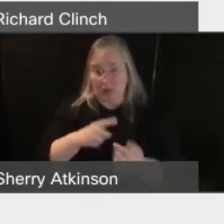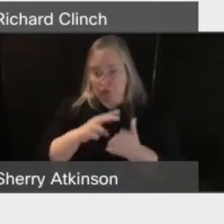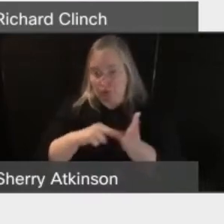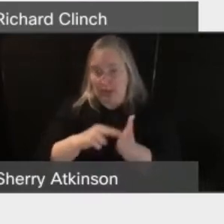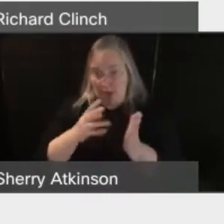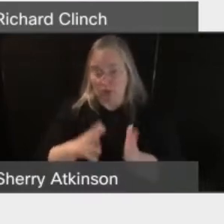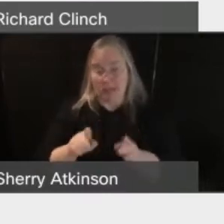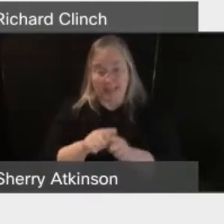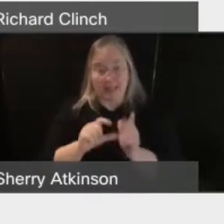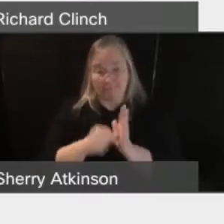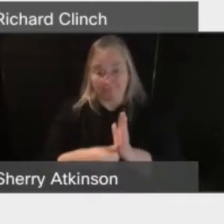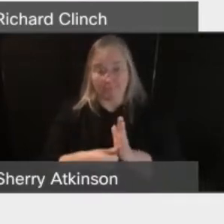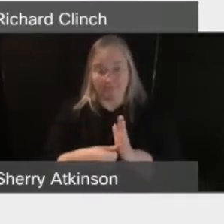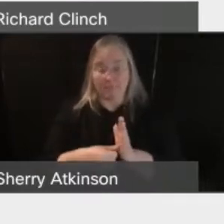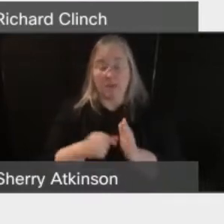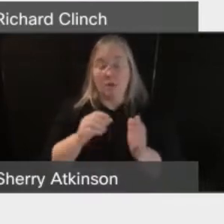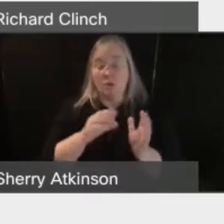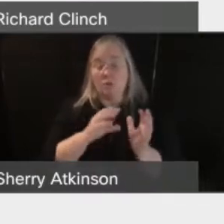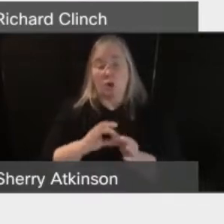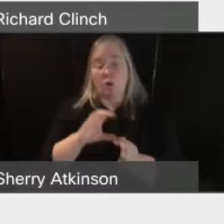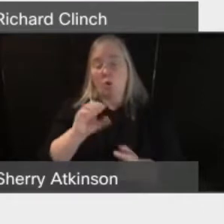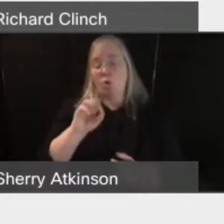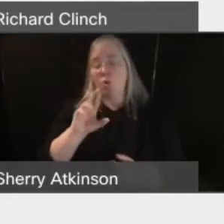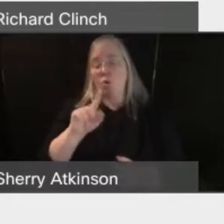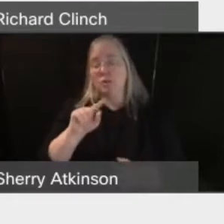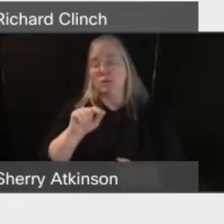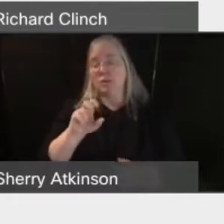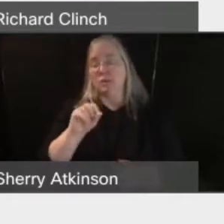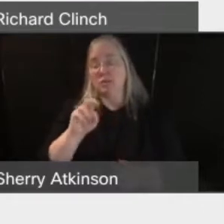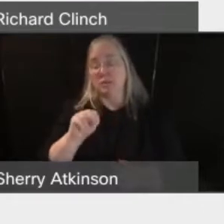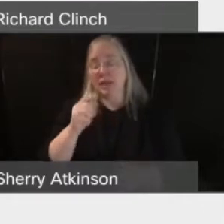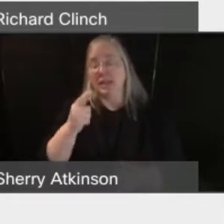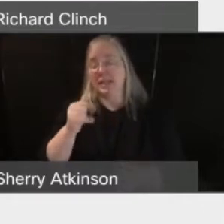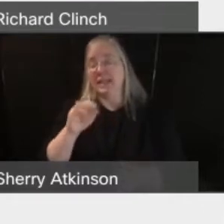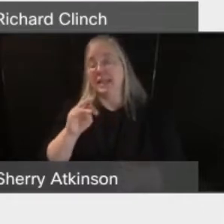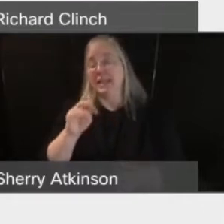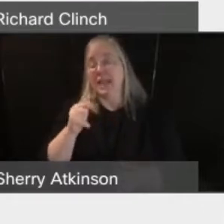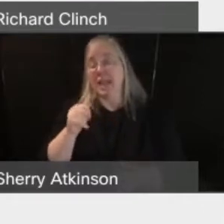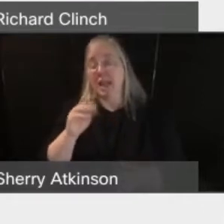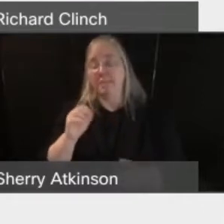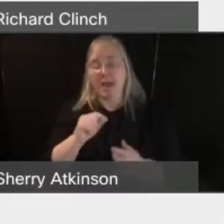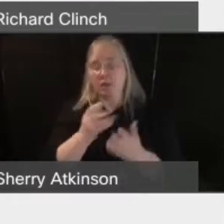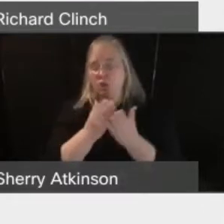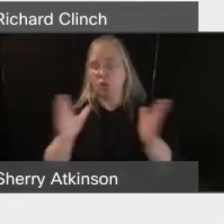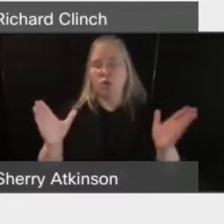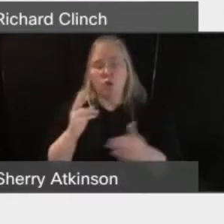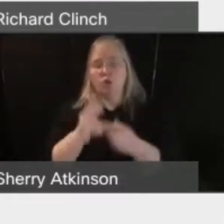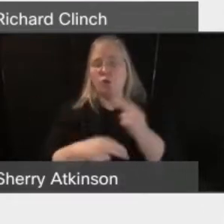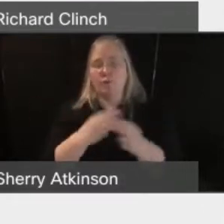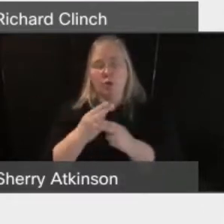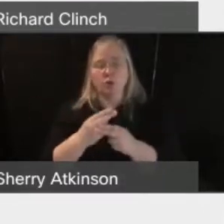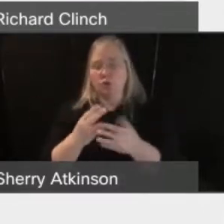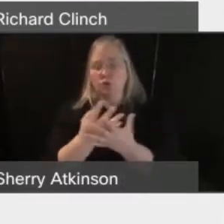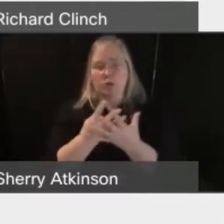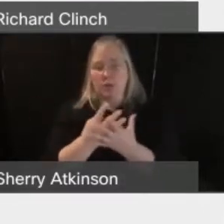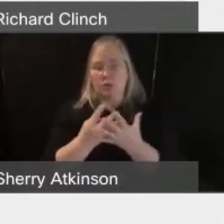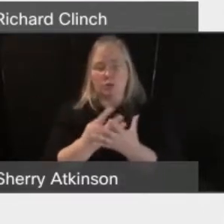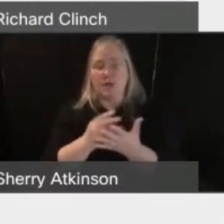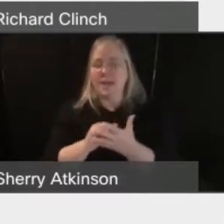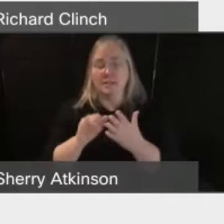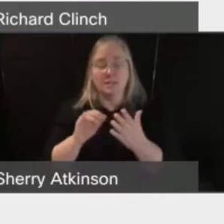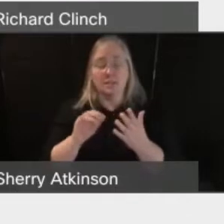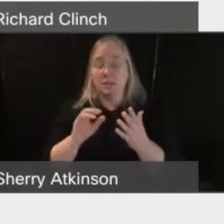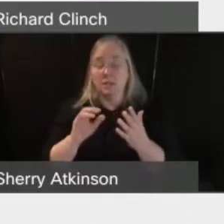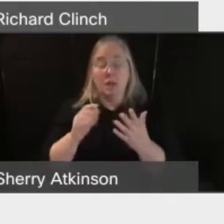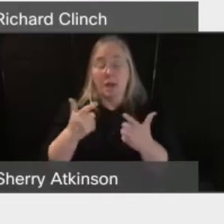regarding Orton Gillingham, and our universal screeners, incredible work. That is a major piece of equity to have early